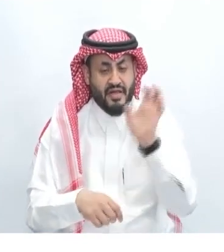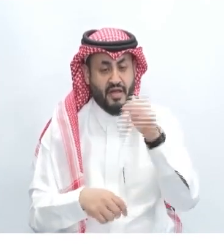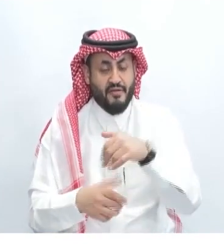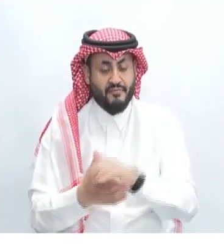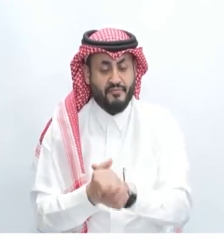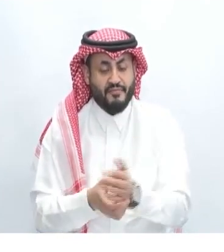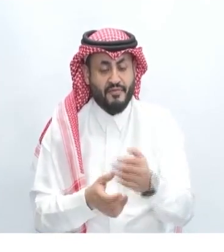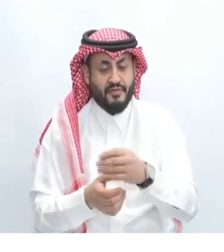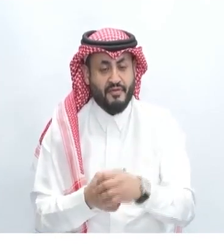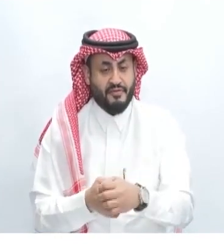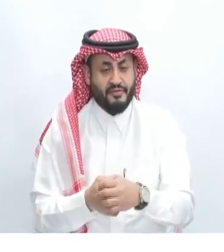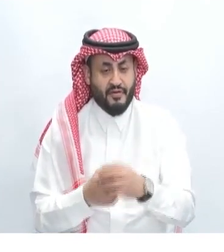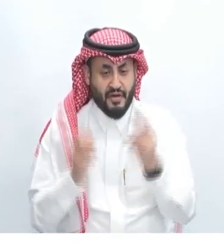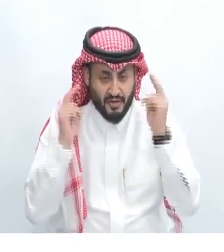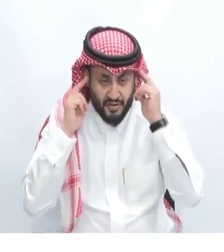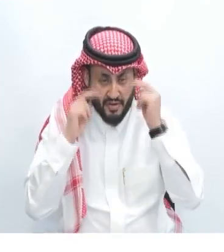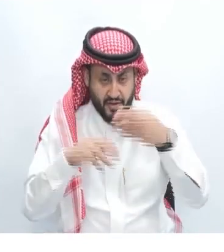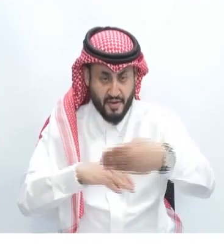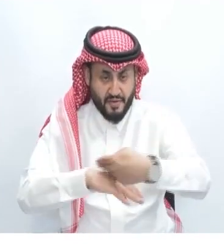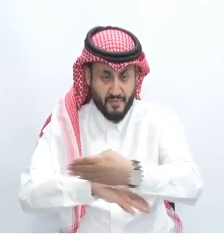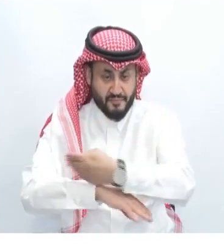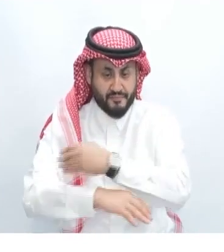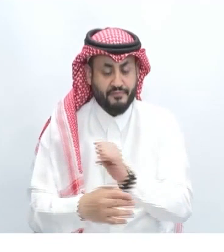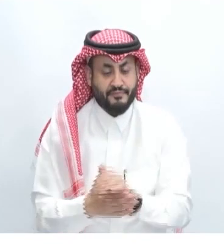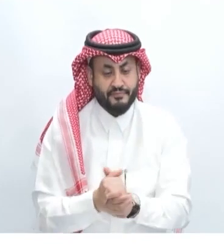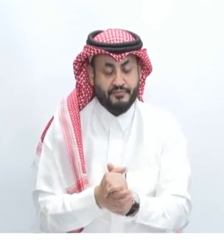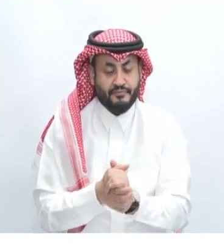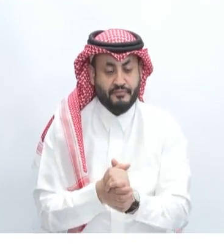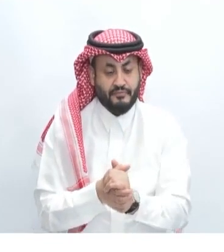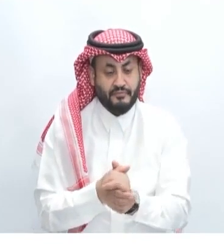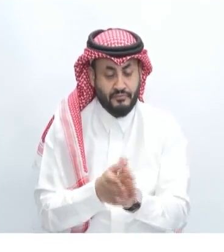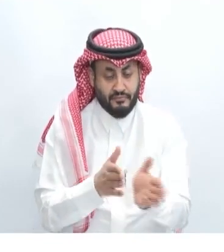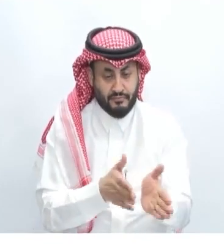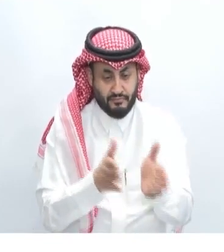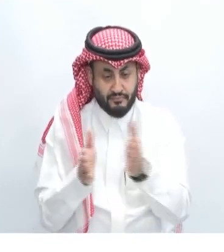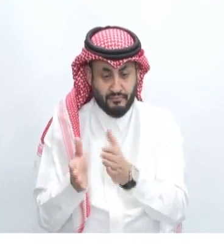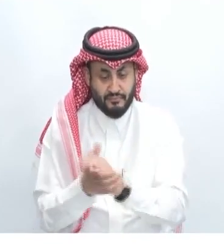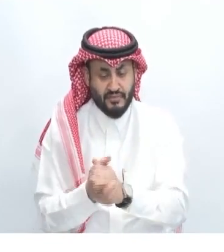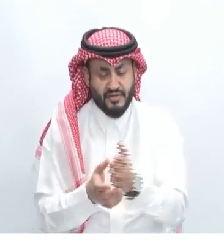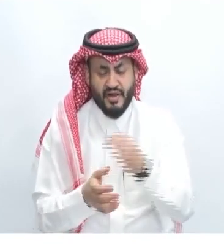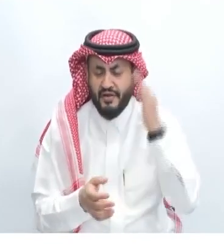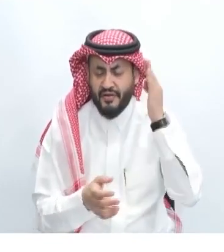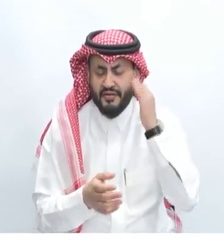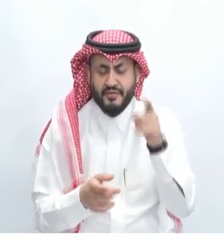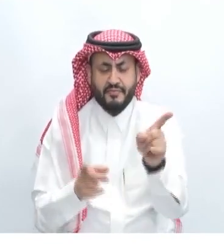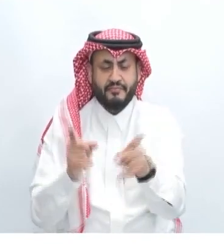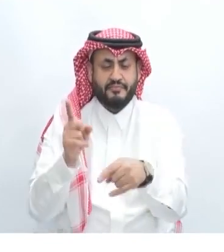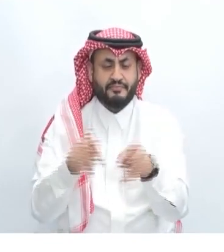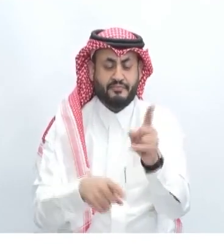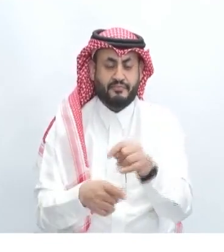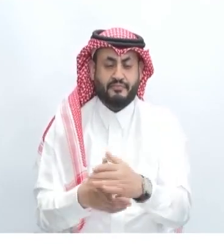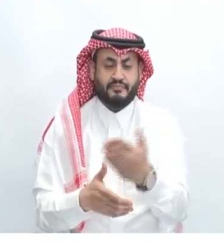a tiger, and the snake head. And after this, we did listen and match in